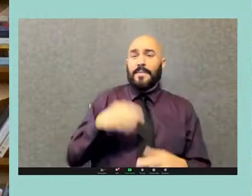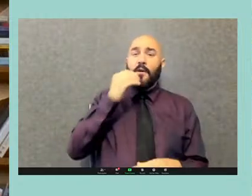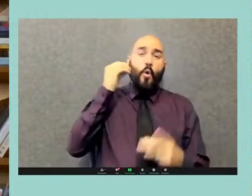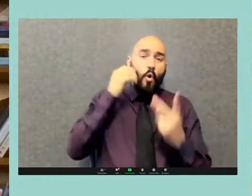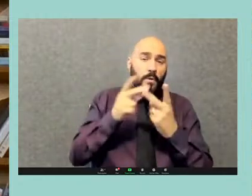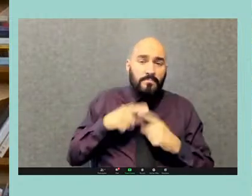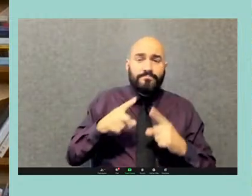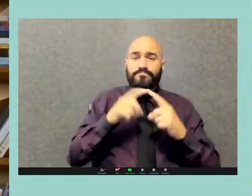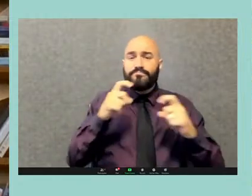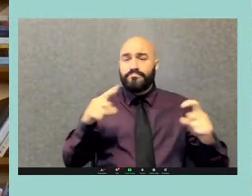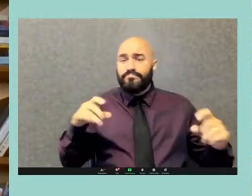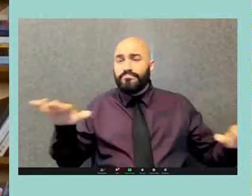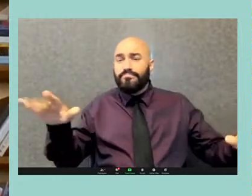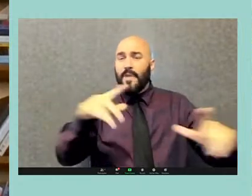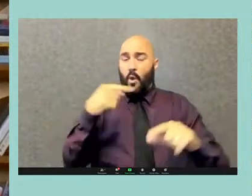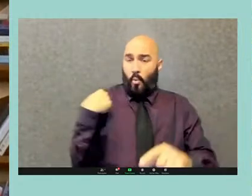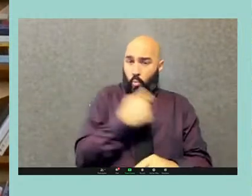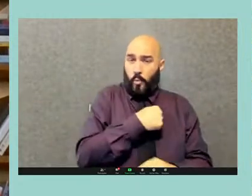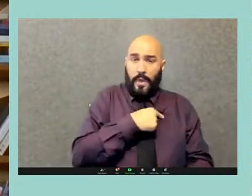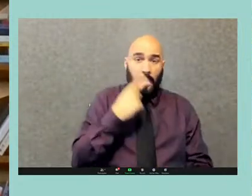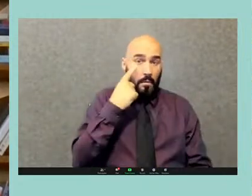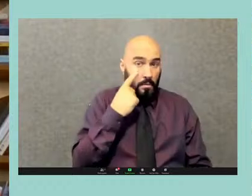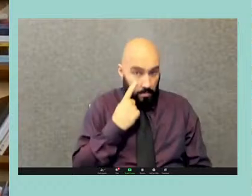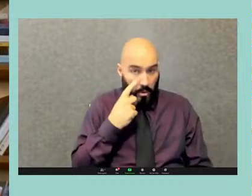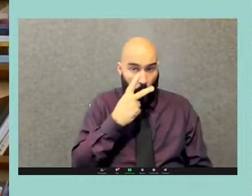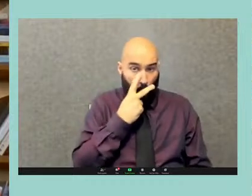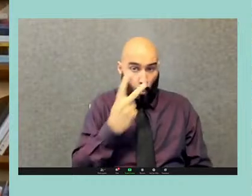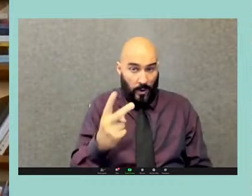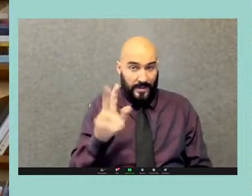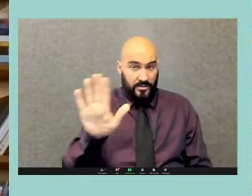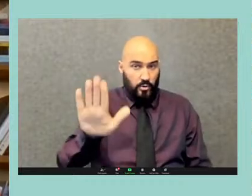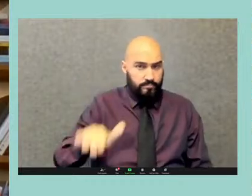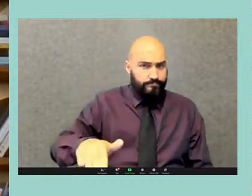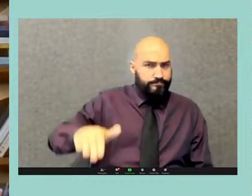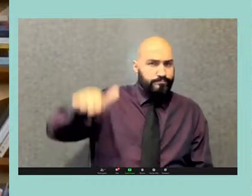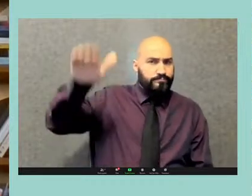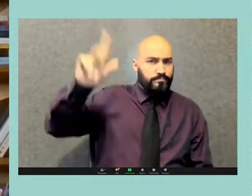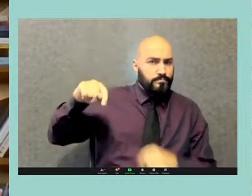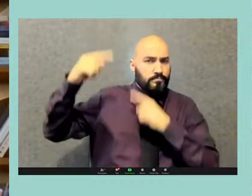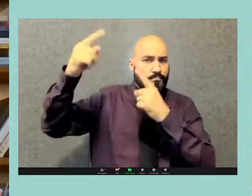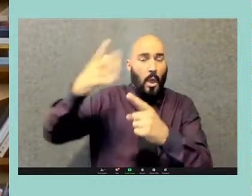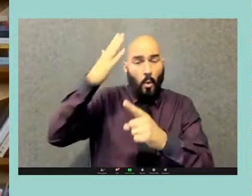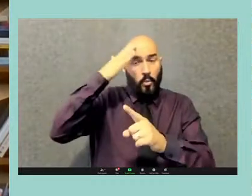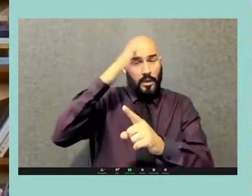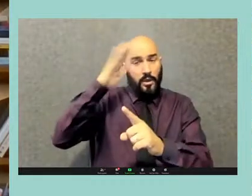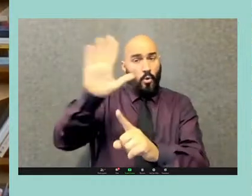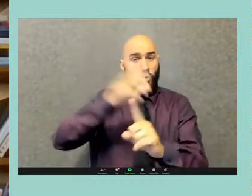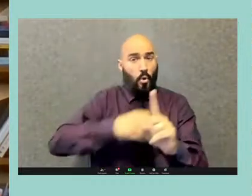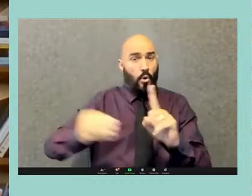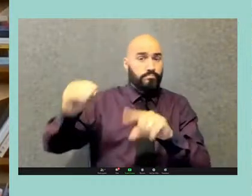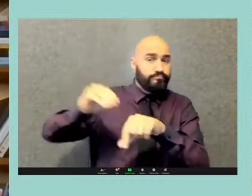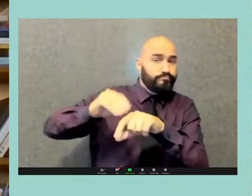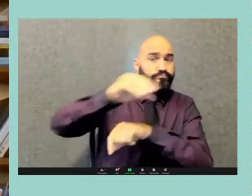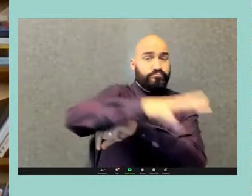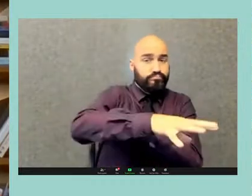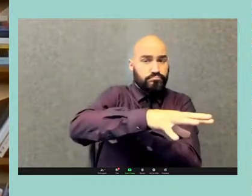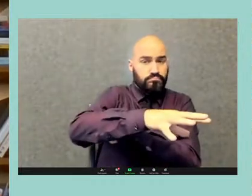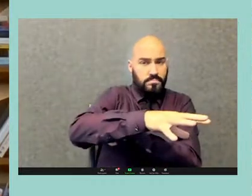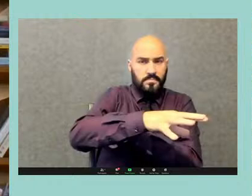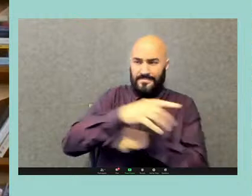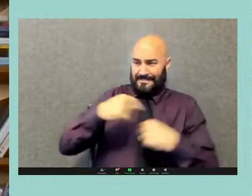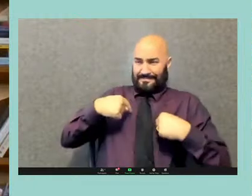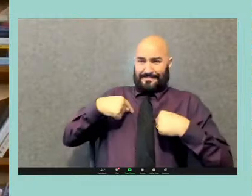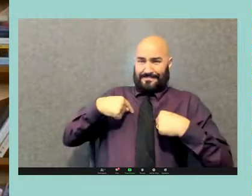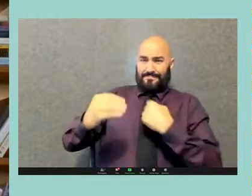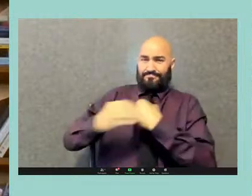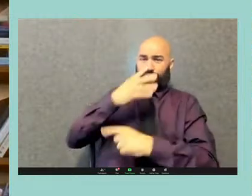more than just witness you. We know we are changed by you. If